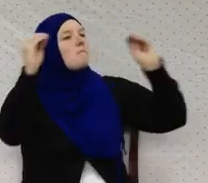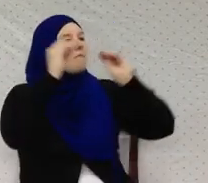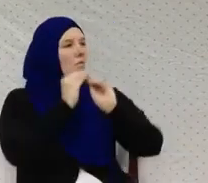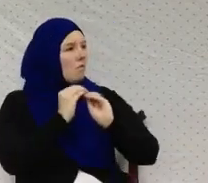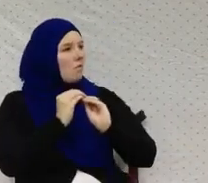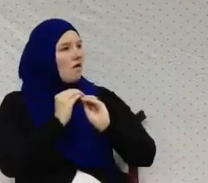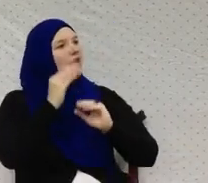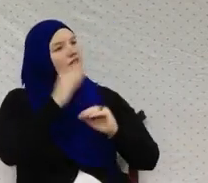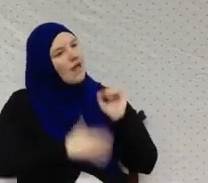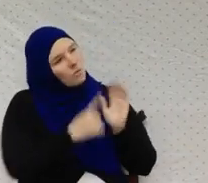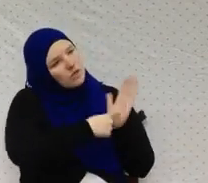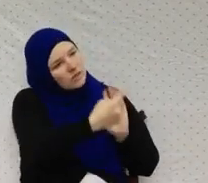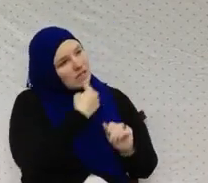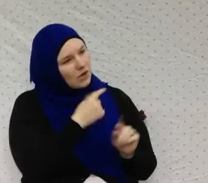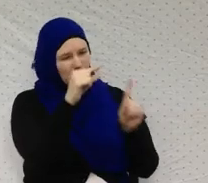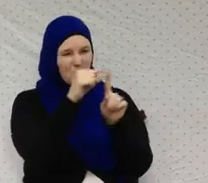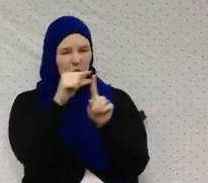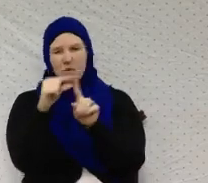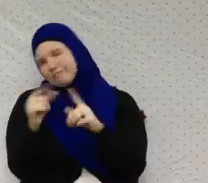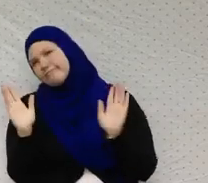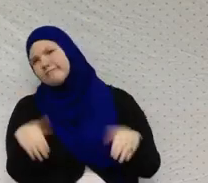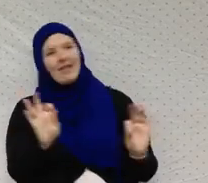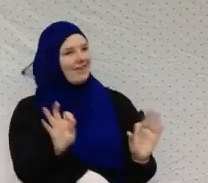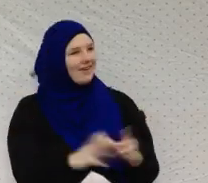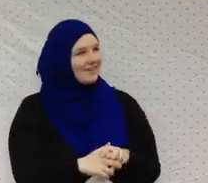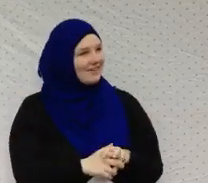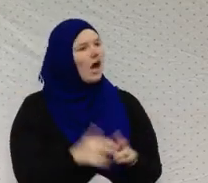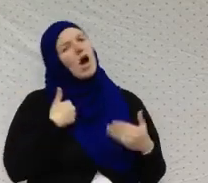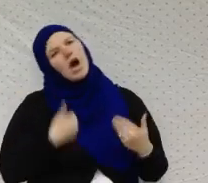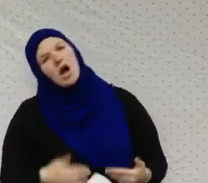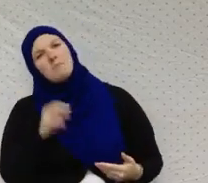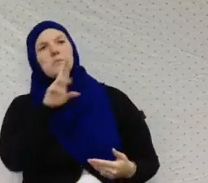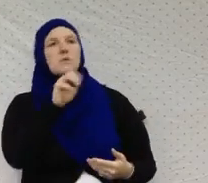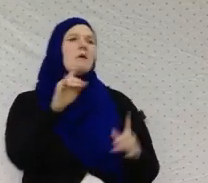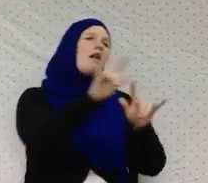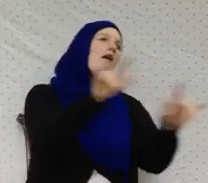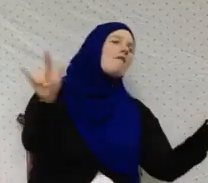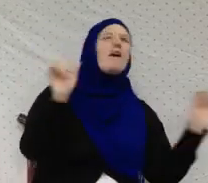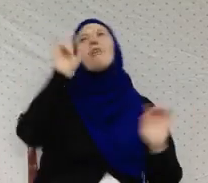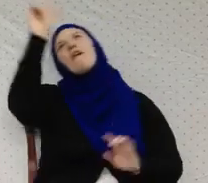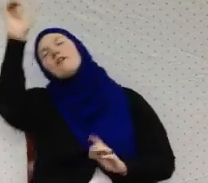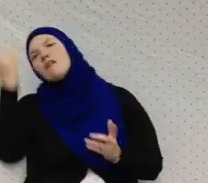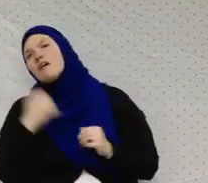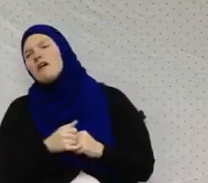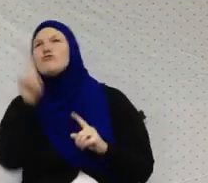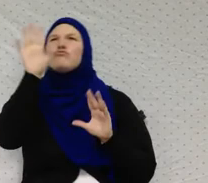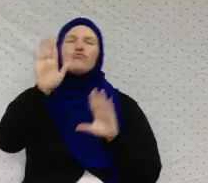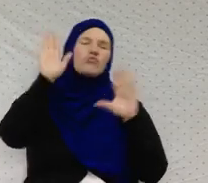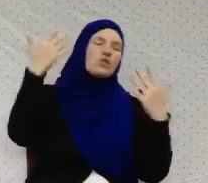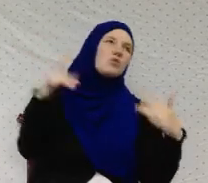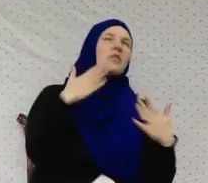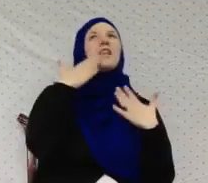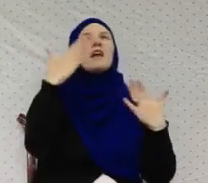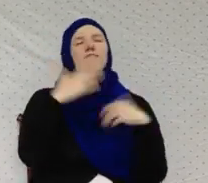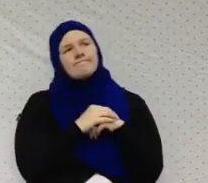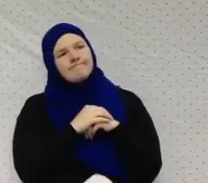actions more than He looks at what you say. What you say could be a claim. I am a Muslim, I love you, oh Allah. Oh Allah,